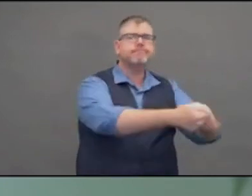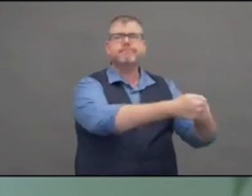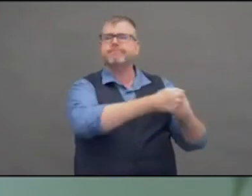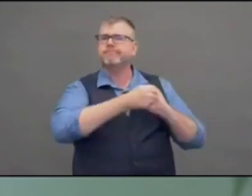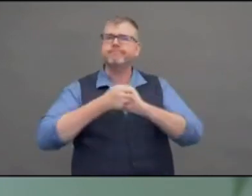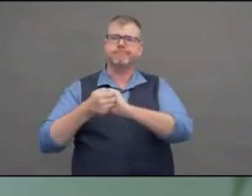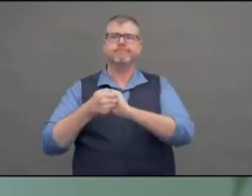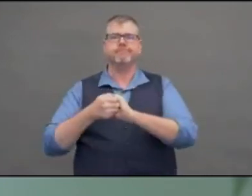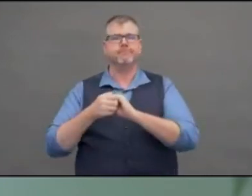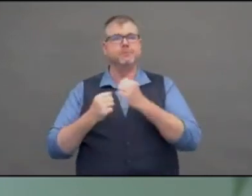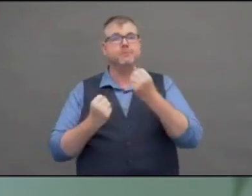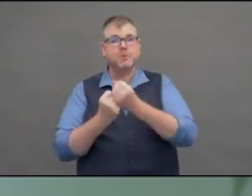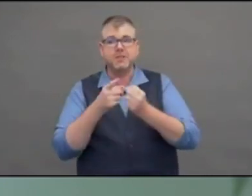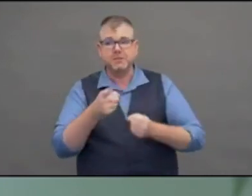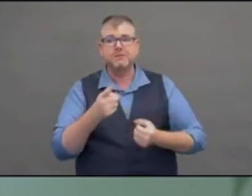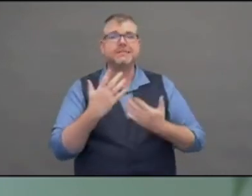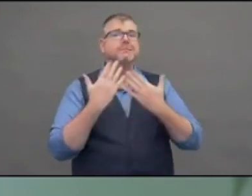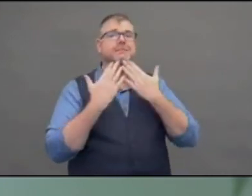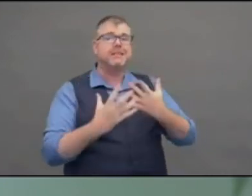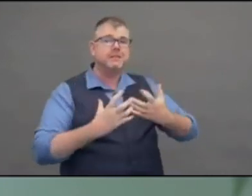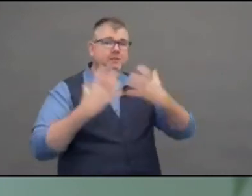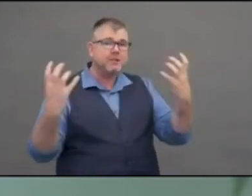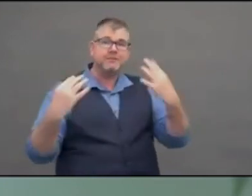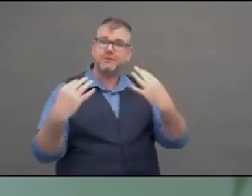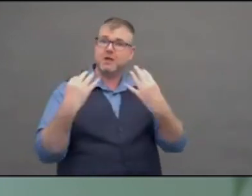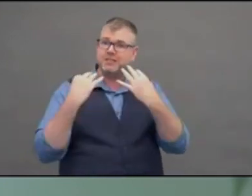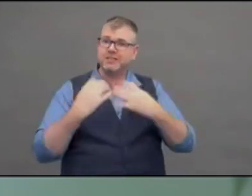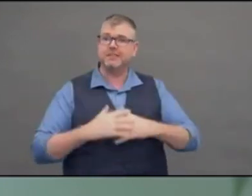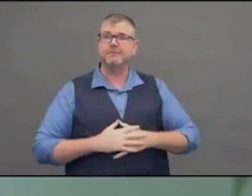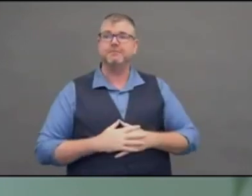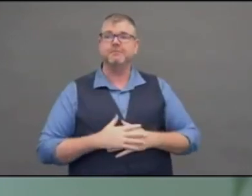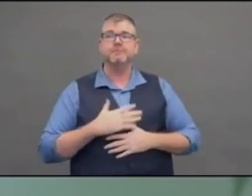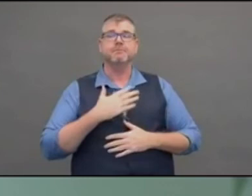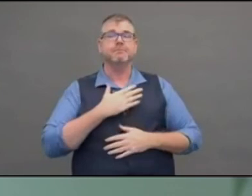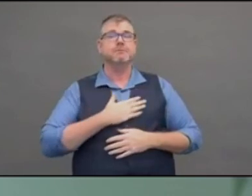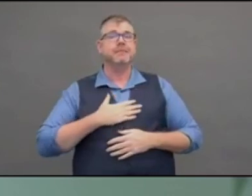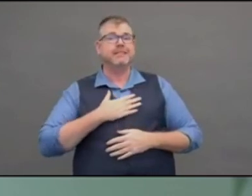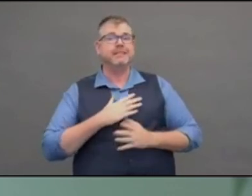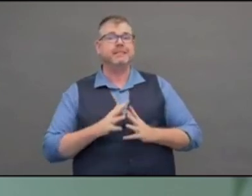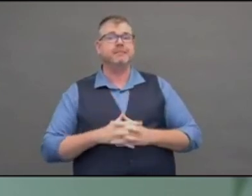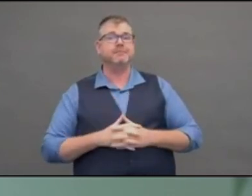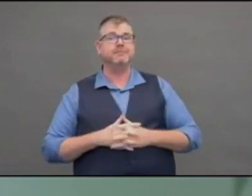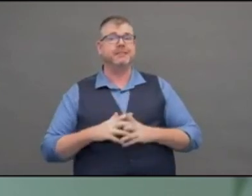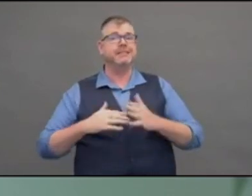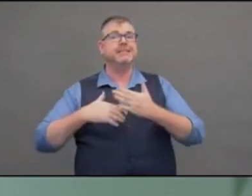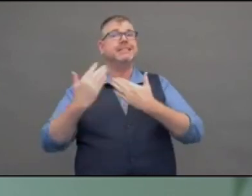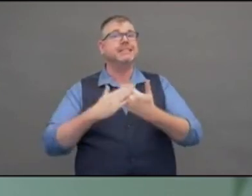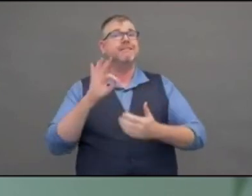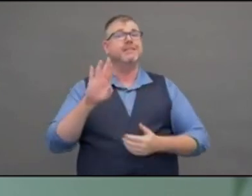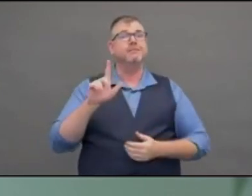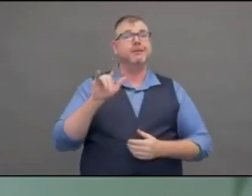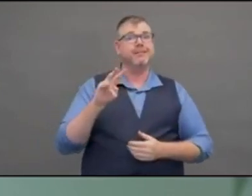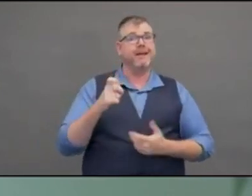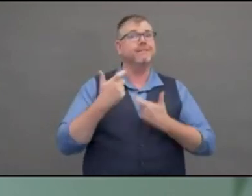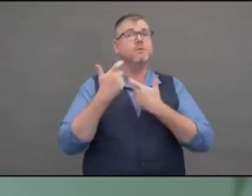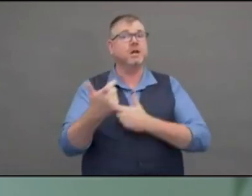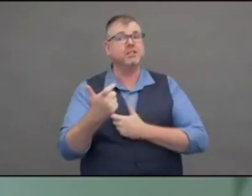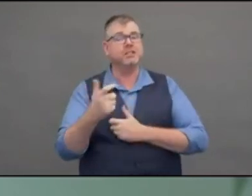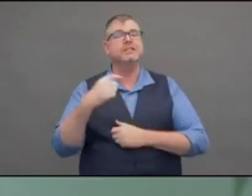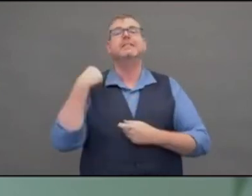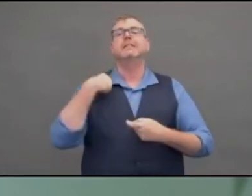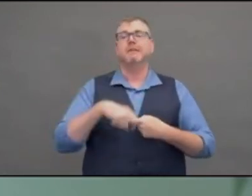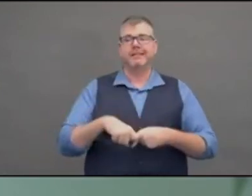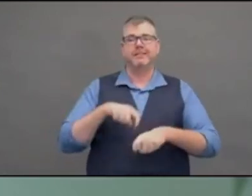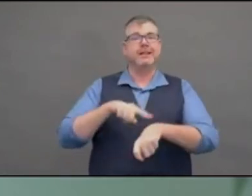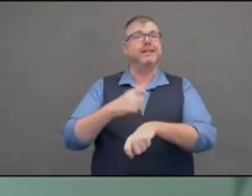Again, thank you so much for watching, and please do catch us on our next Facebook Live, which is happening in Spanish at 11 o'clock, and